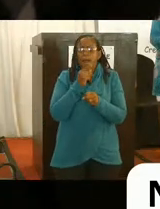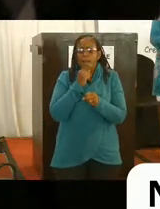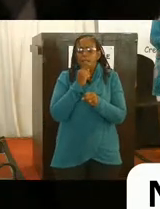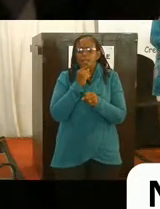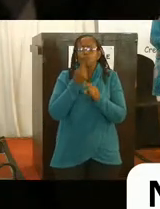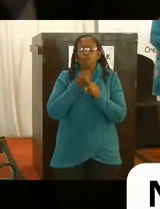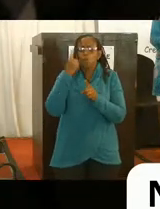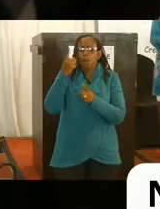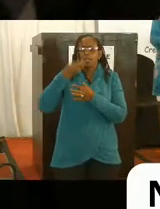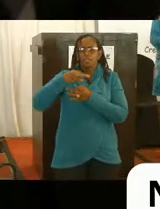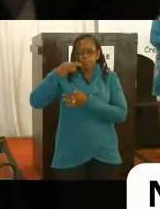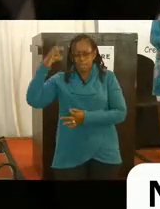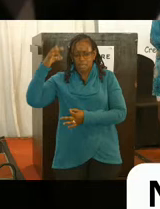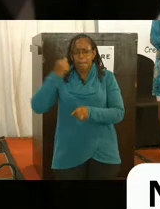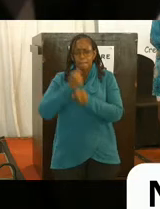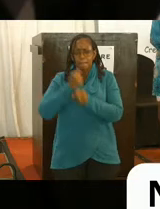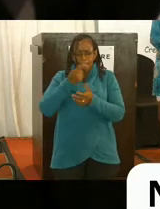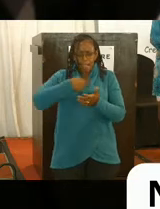Bali